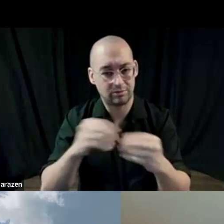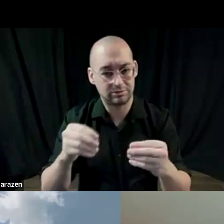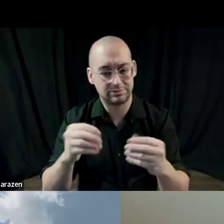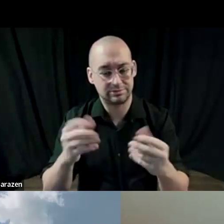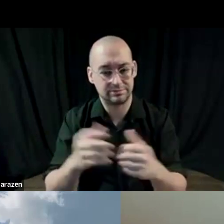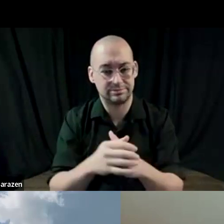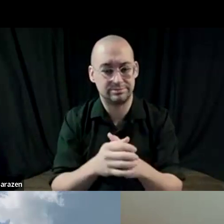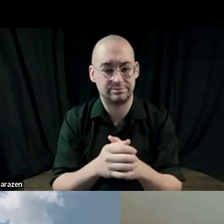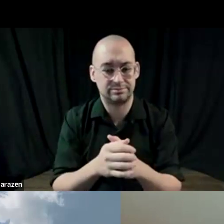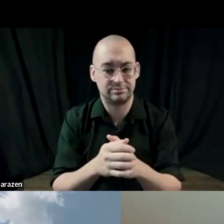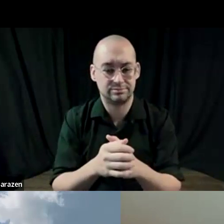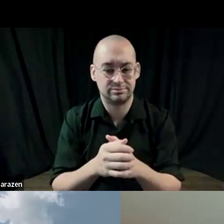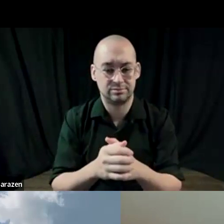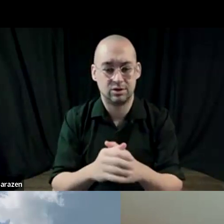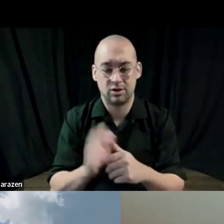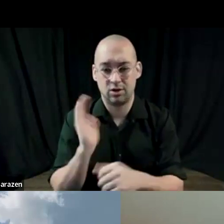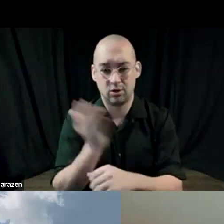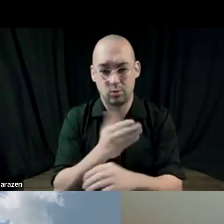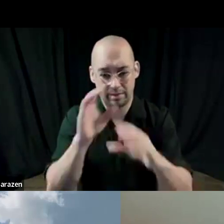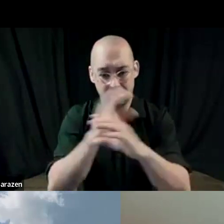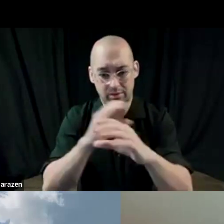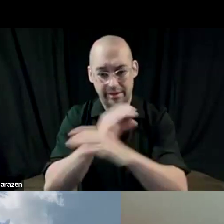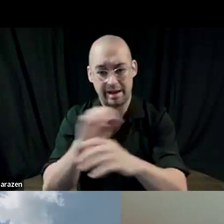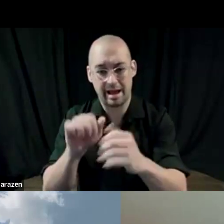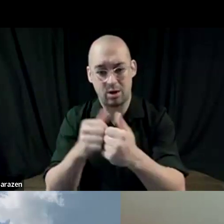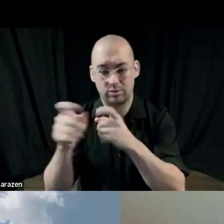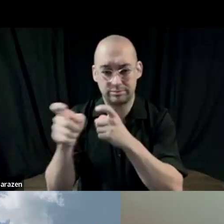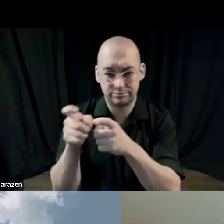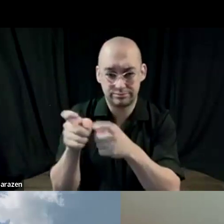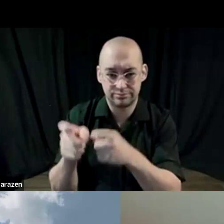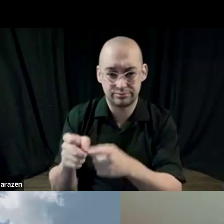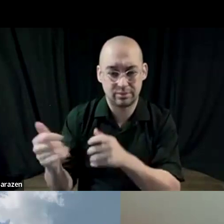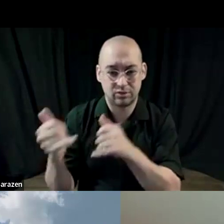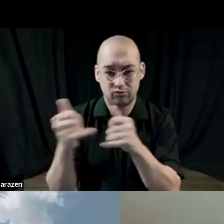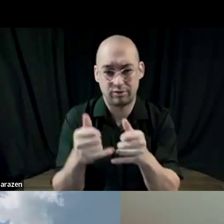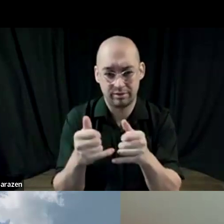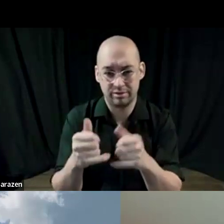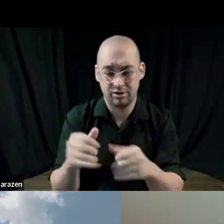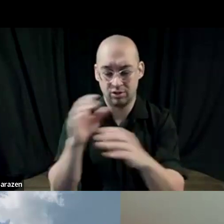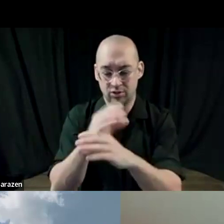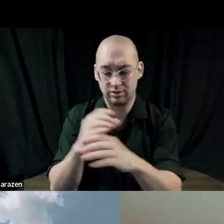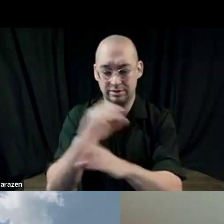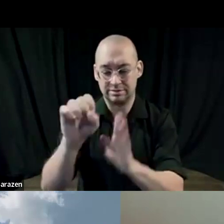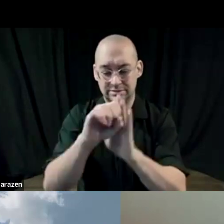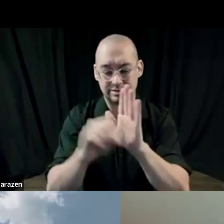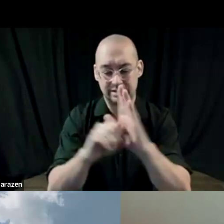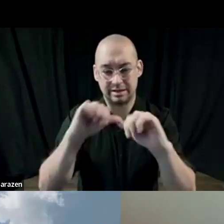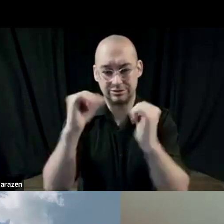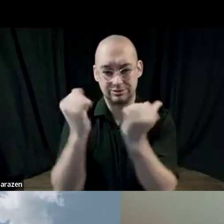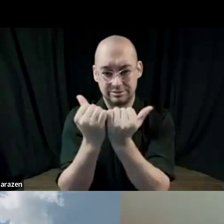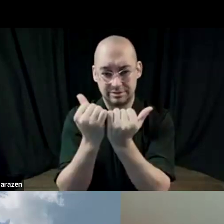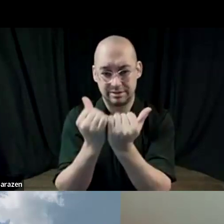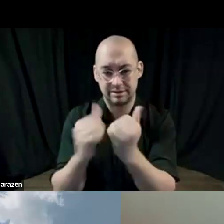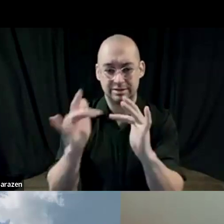As we're looking at how we're administering the grant, we're looking at the state agency,